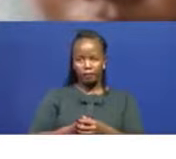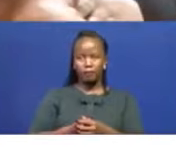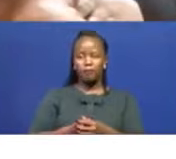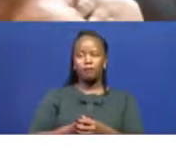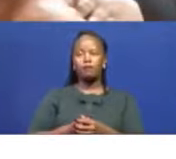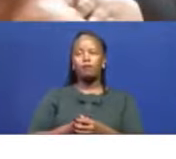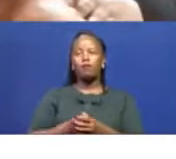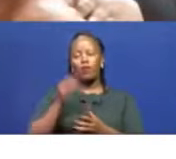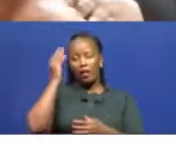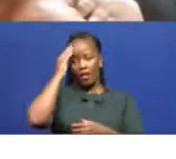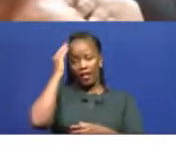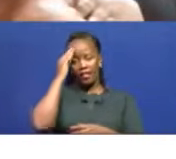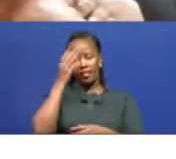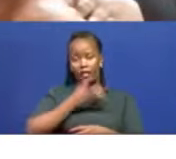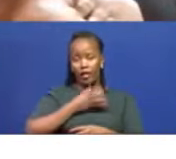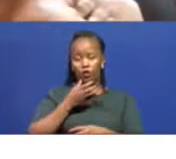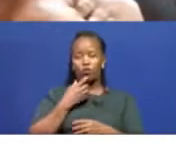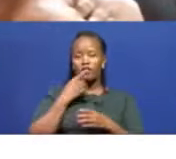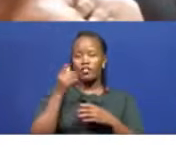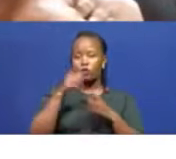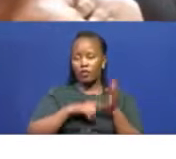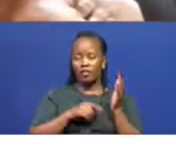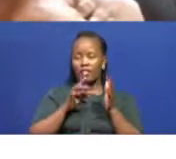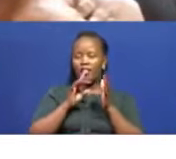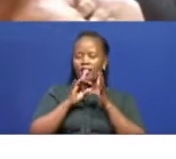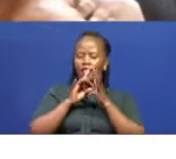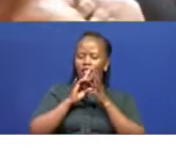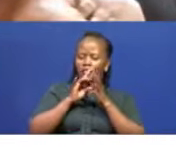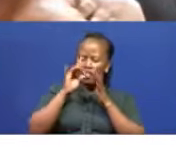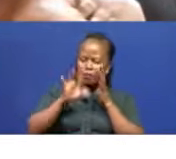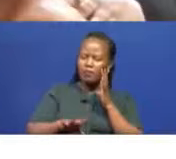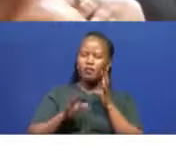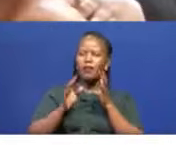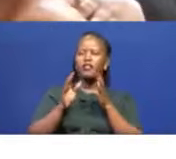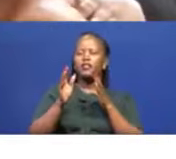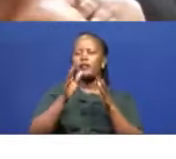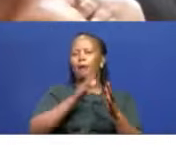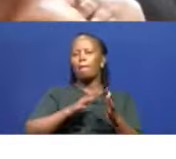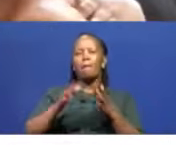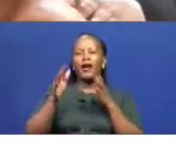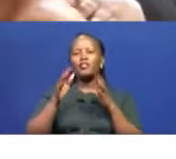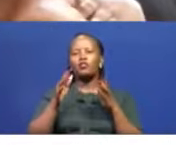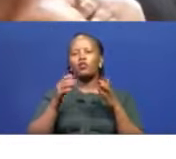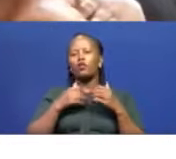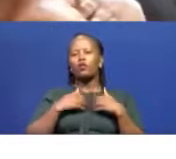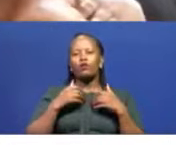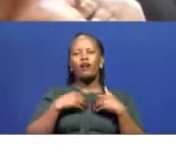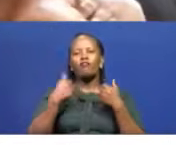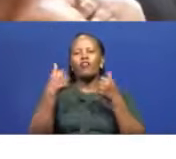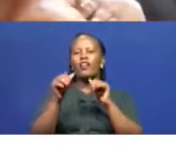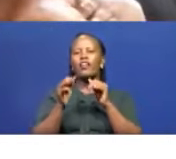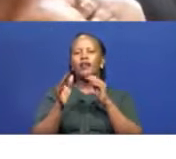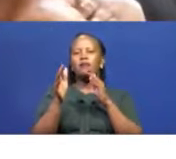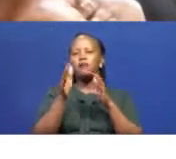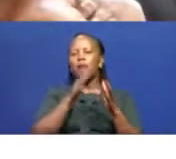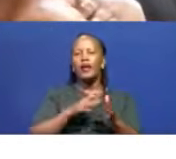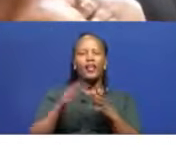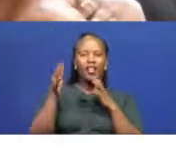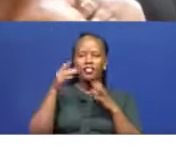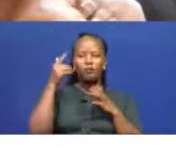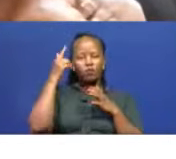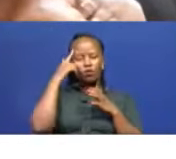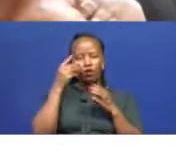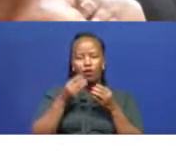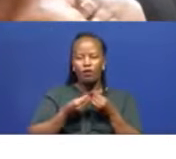Learned Counsel submitted that impeachment is not intended to be a primary or convenient mechanism for